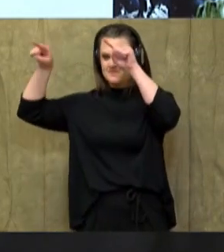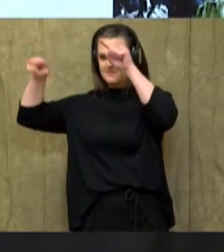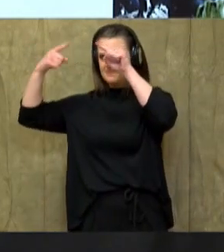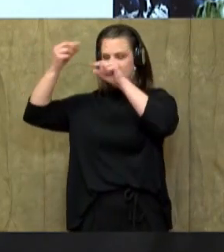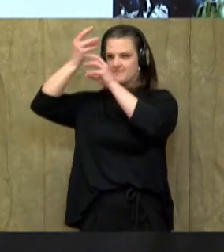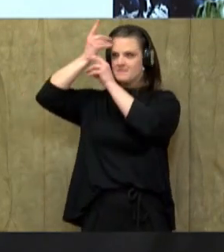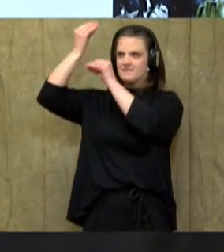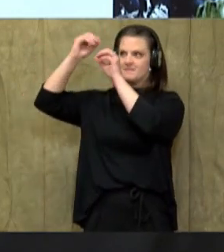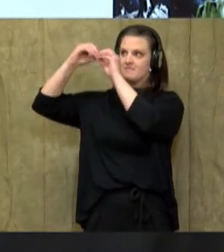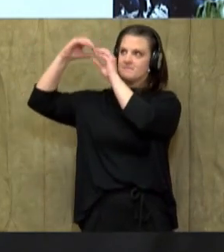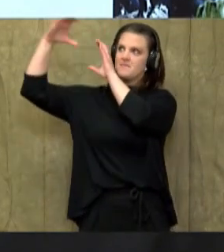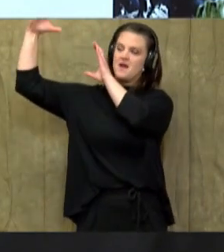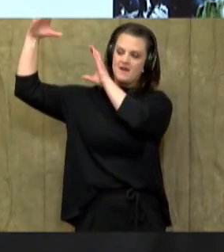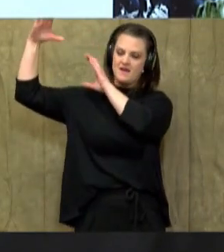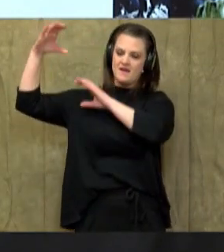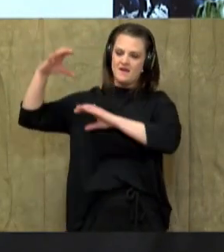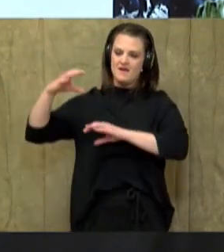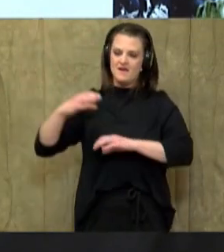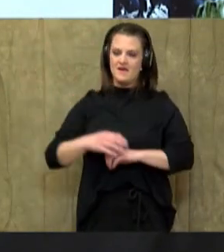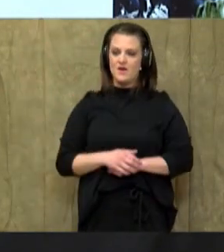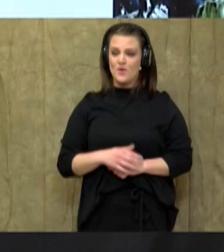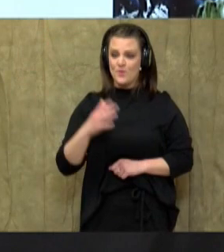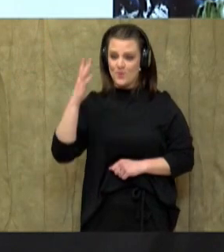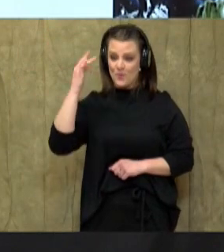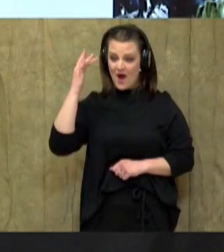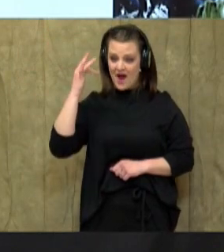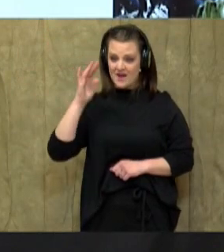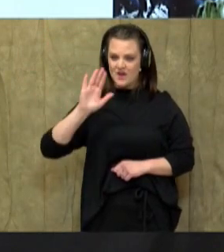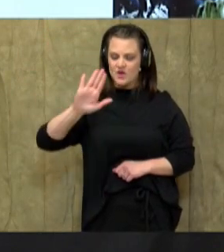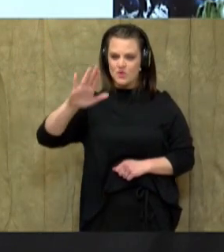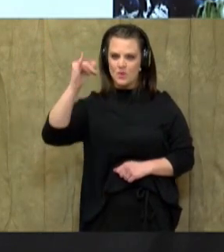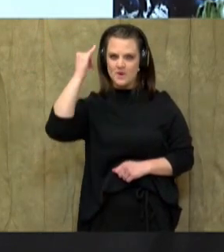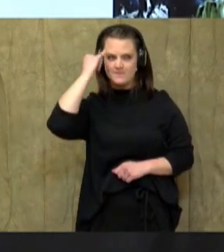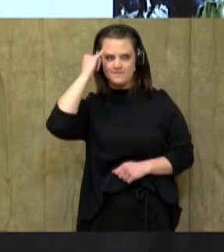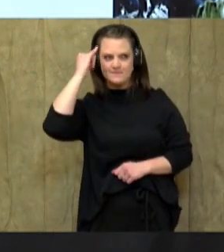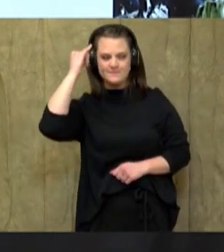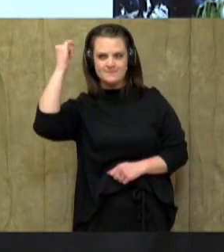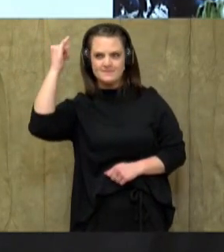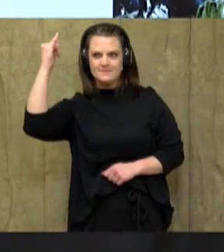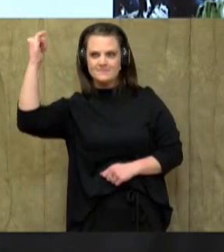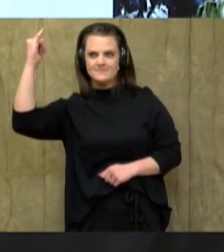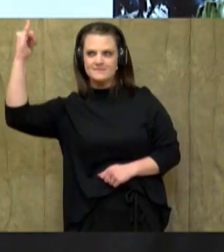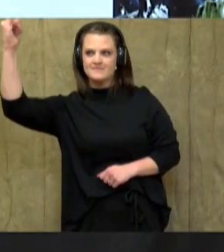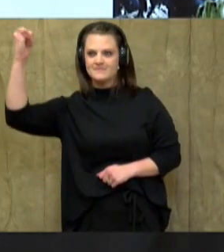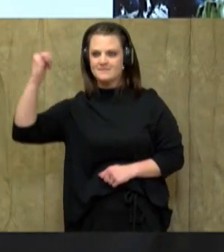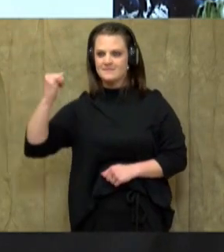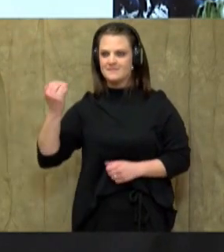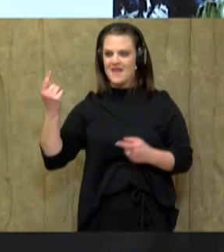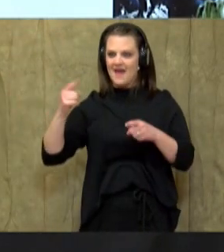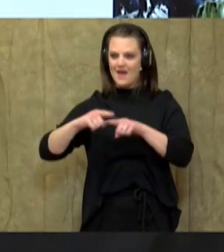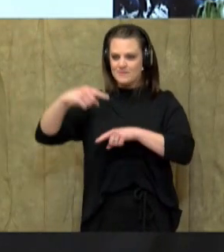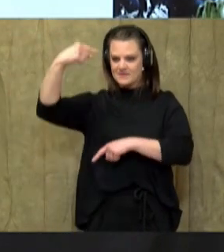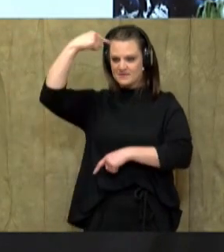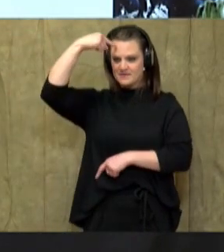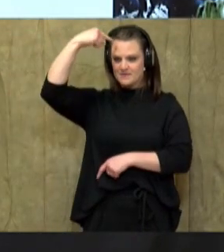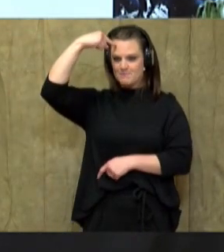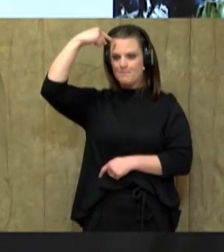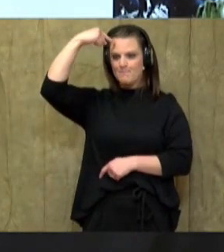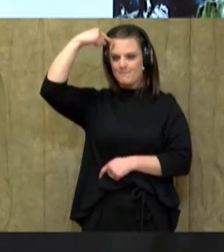because science fiction takes place in your imagination, which takes place in your